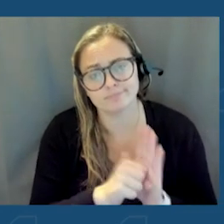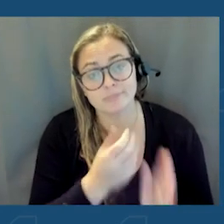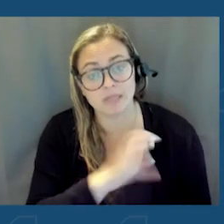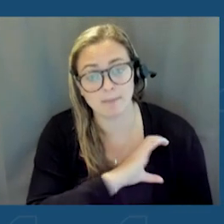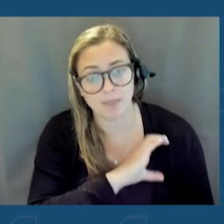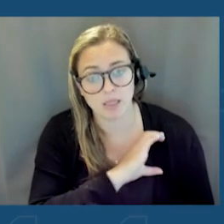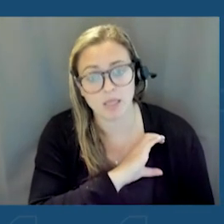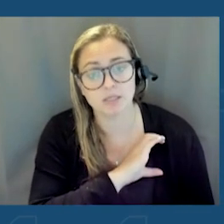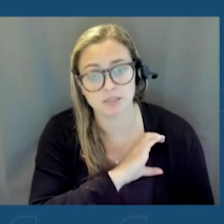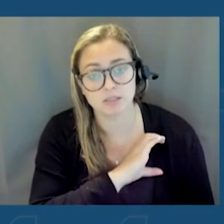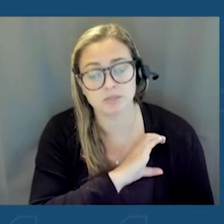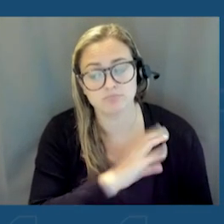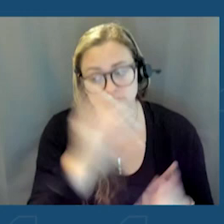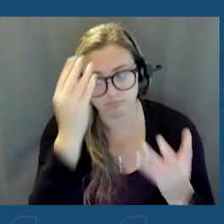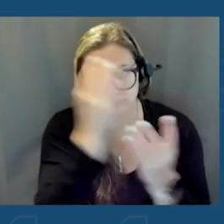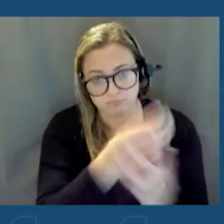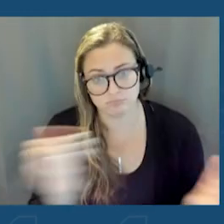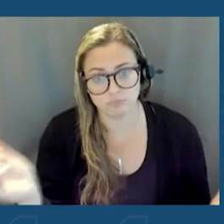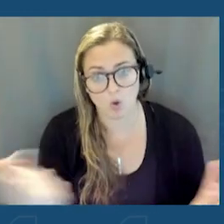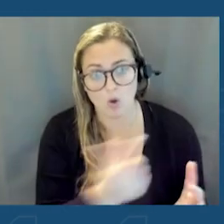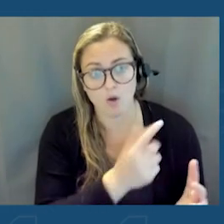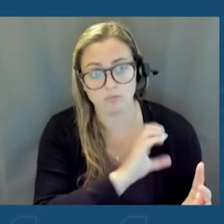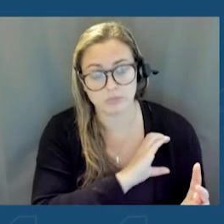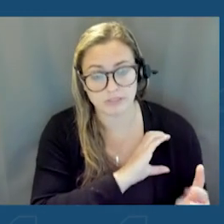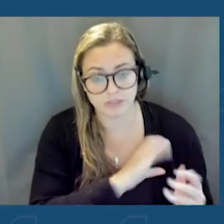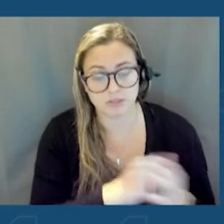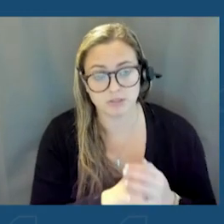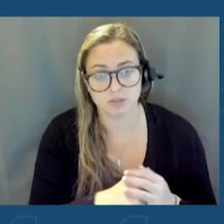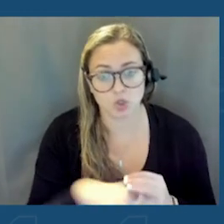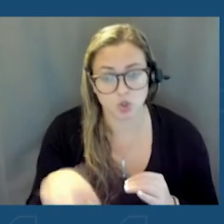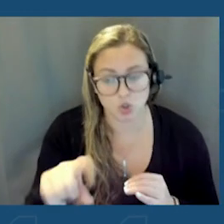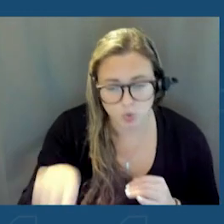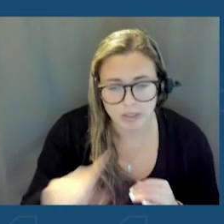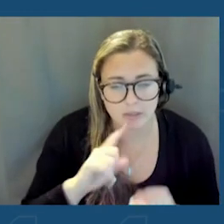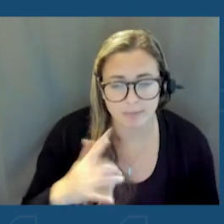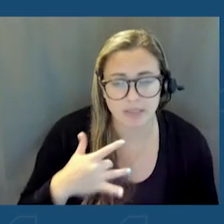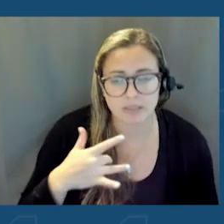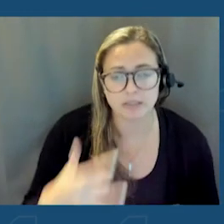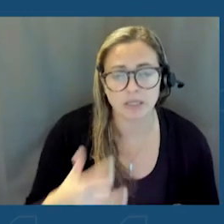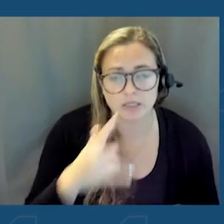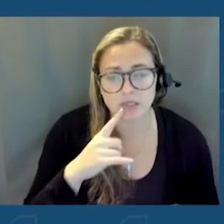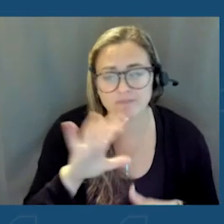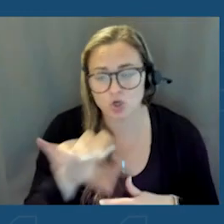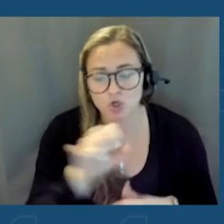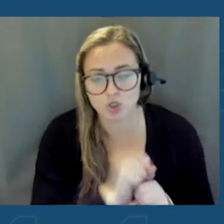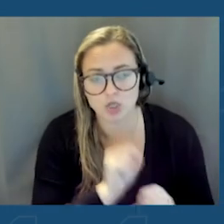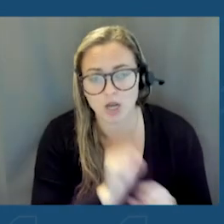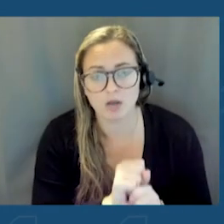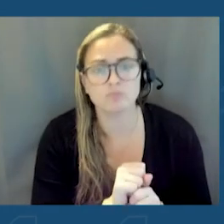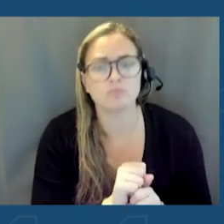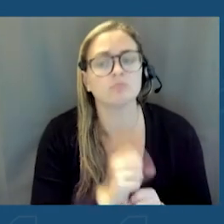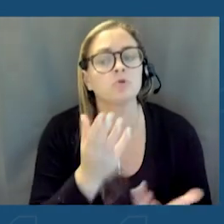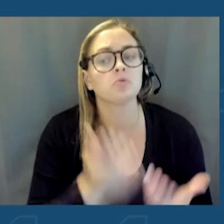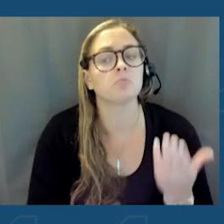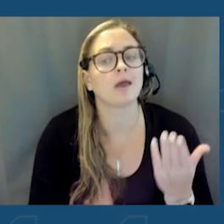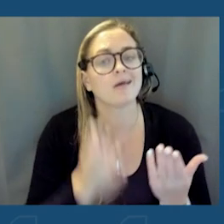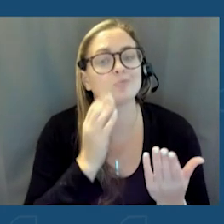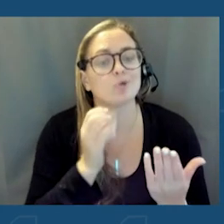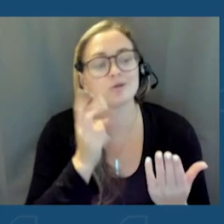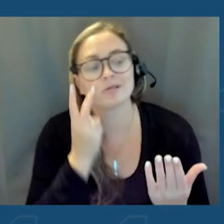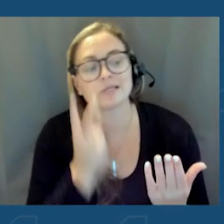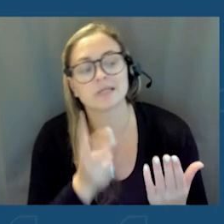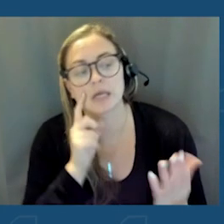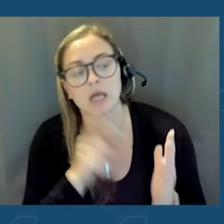is we've told every trooper that you need to be sensitive in the course of your duties, that you may come across evidence